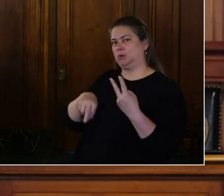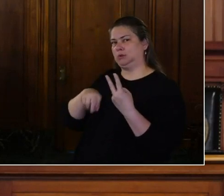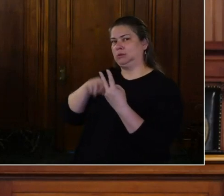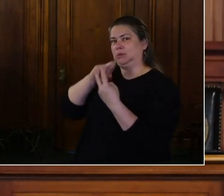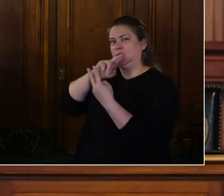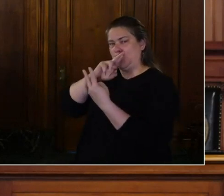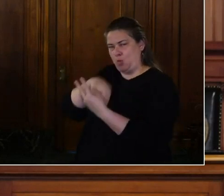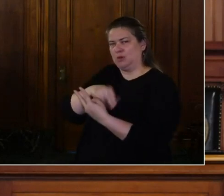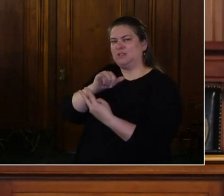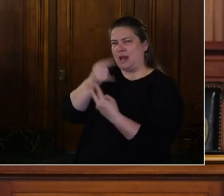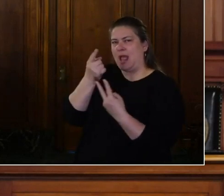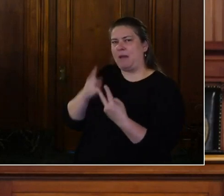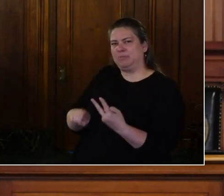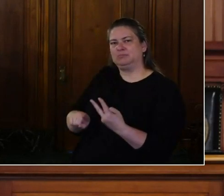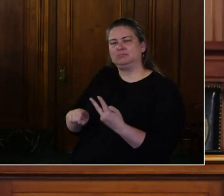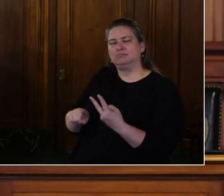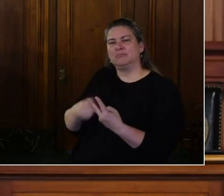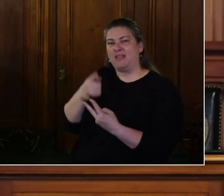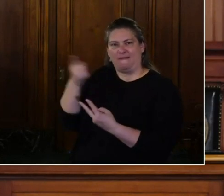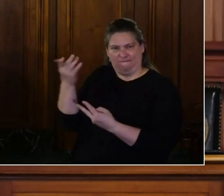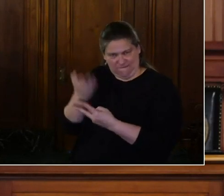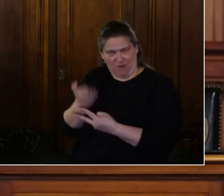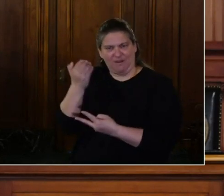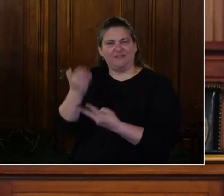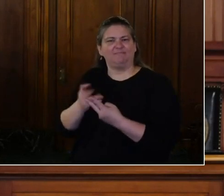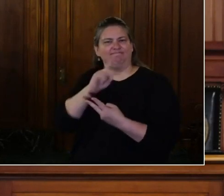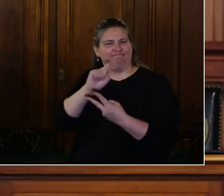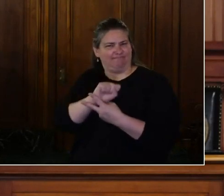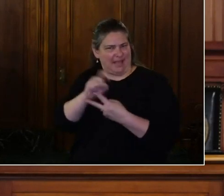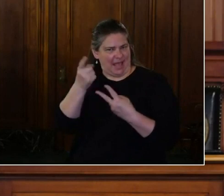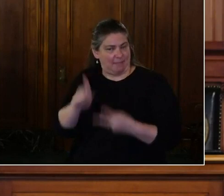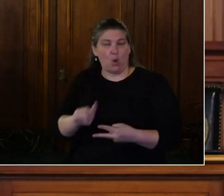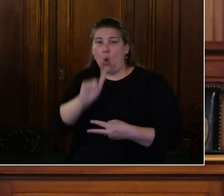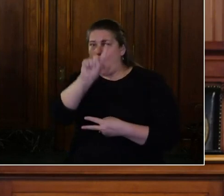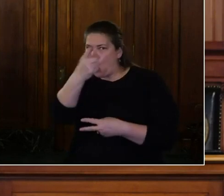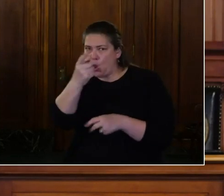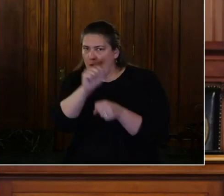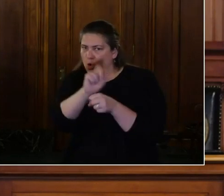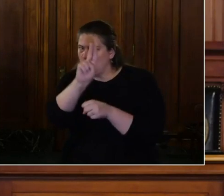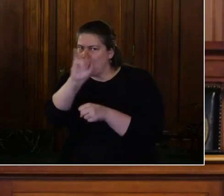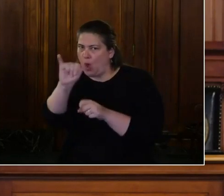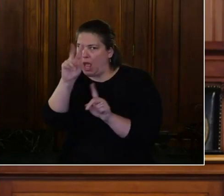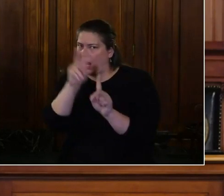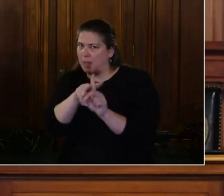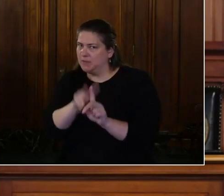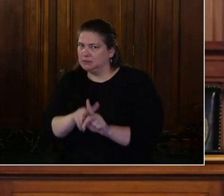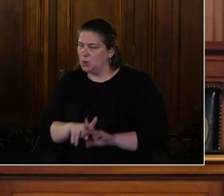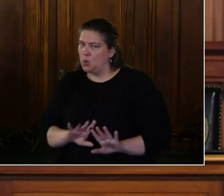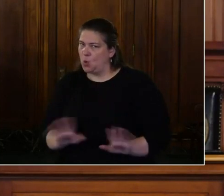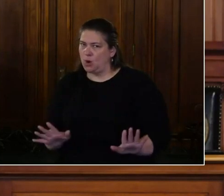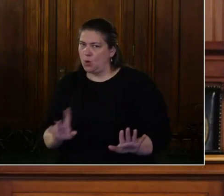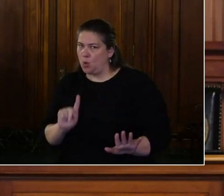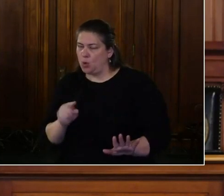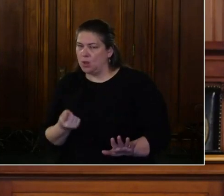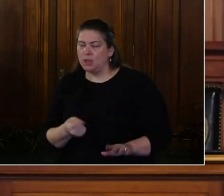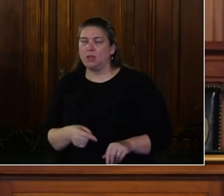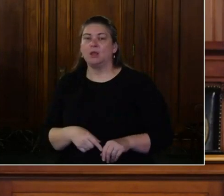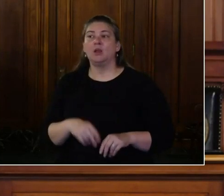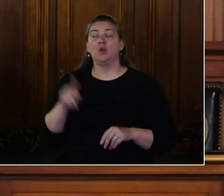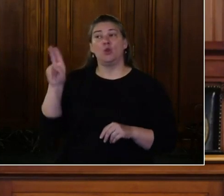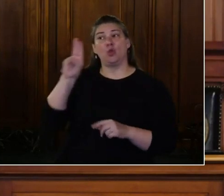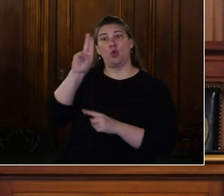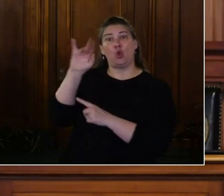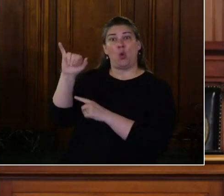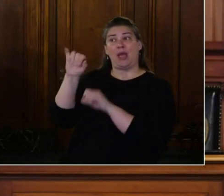that this happened. And it happened only with UI claimants. There are no indications that the UI